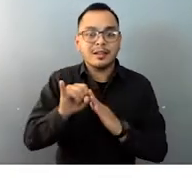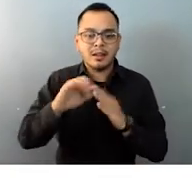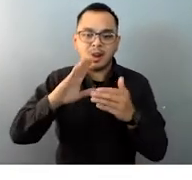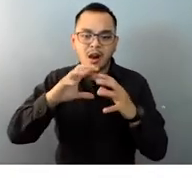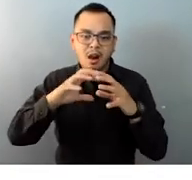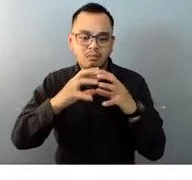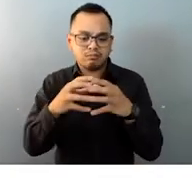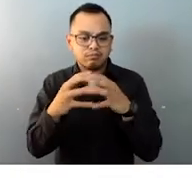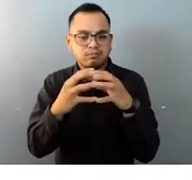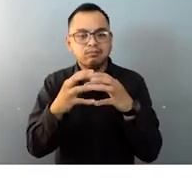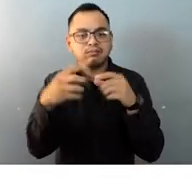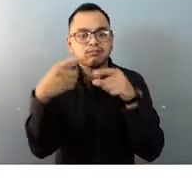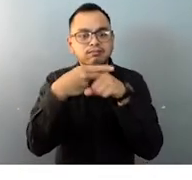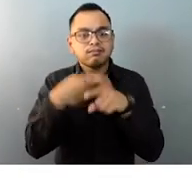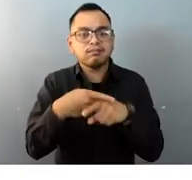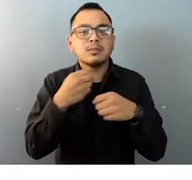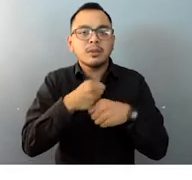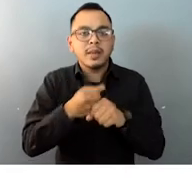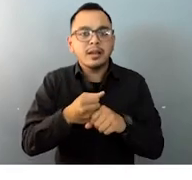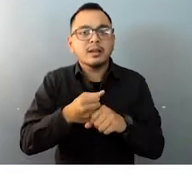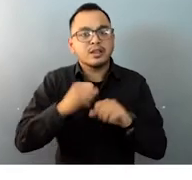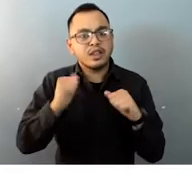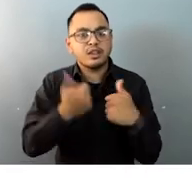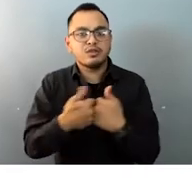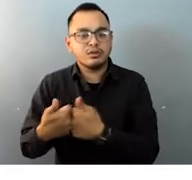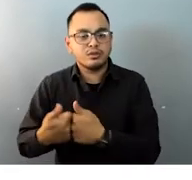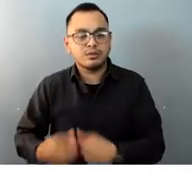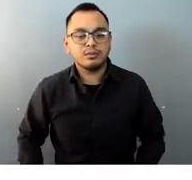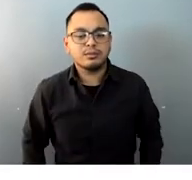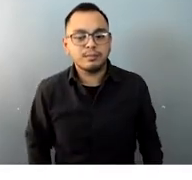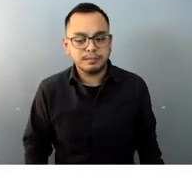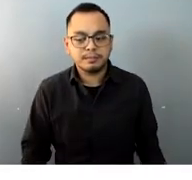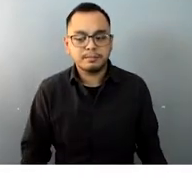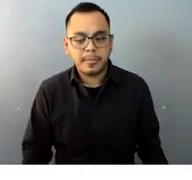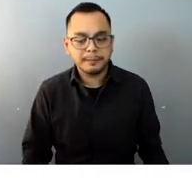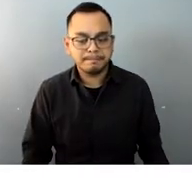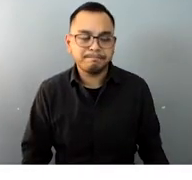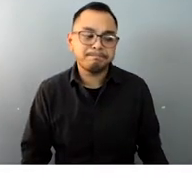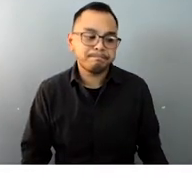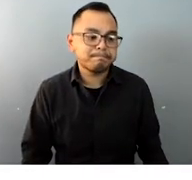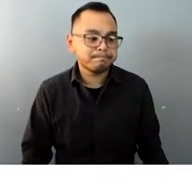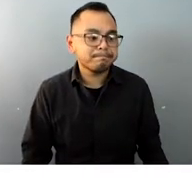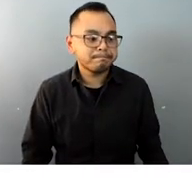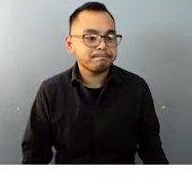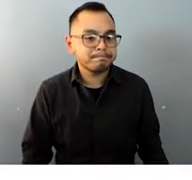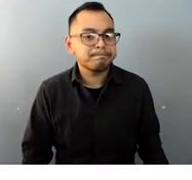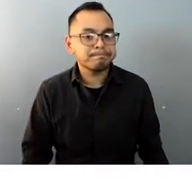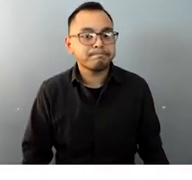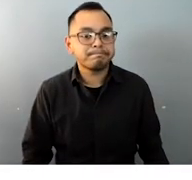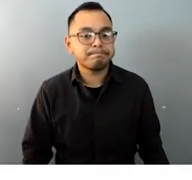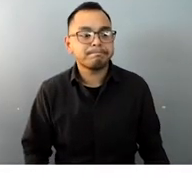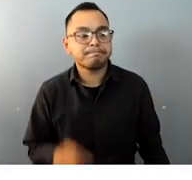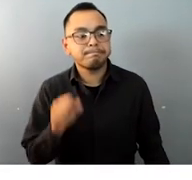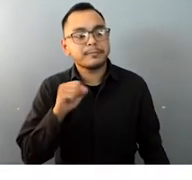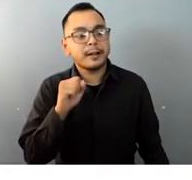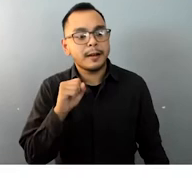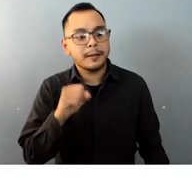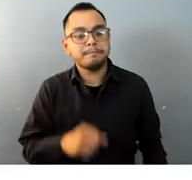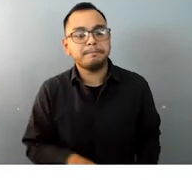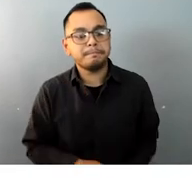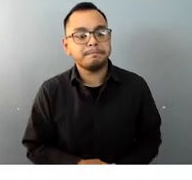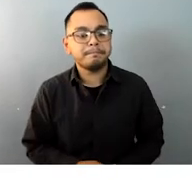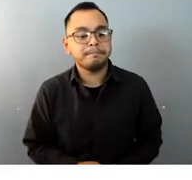of AAPI identity, and sort of the ways they all intersect to create these challenges. Oh, yeah,